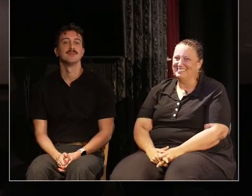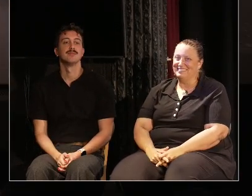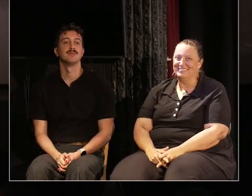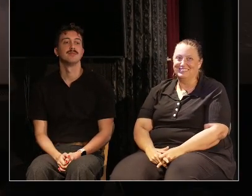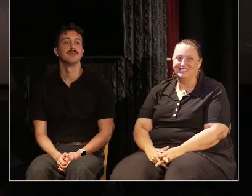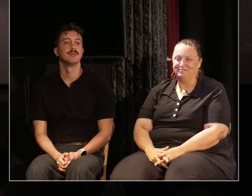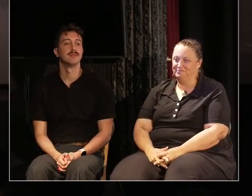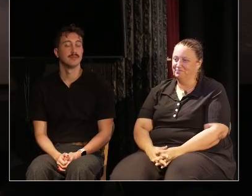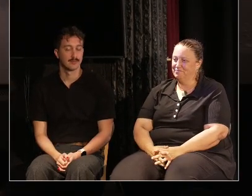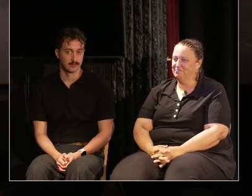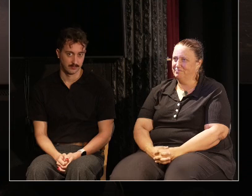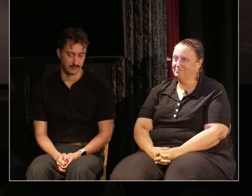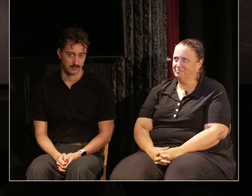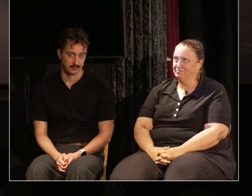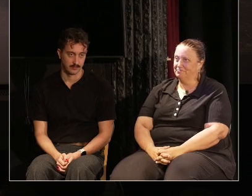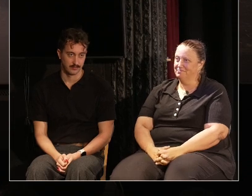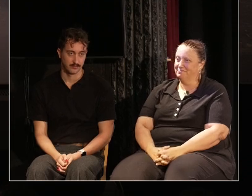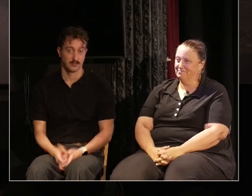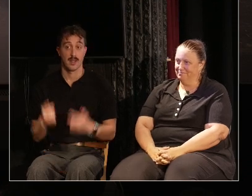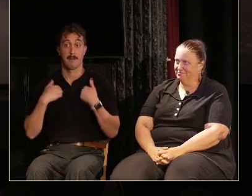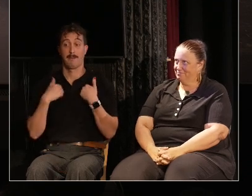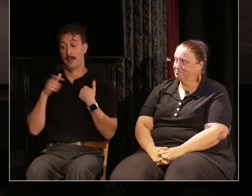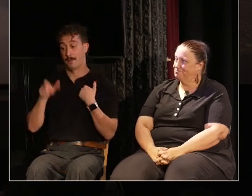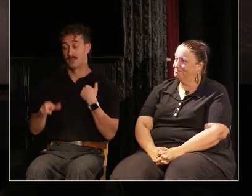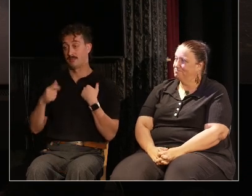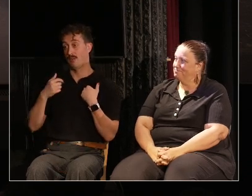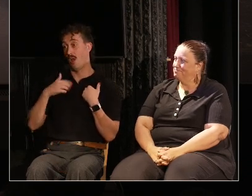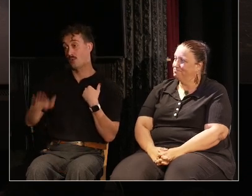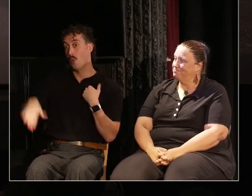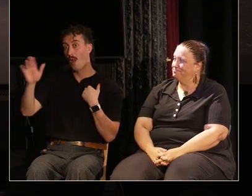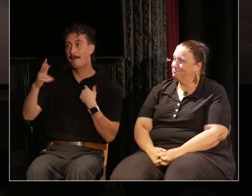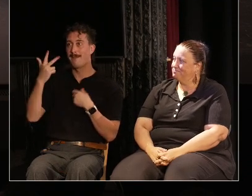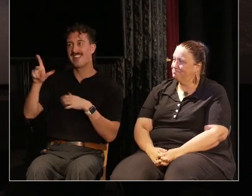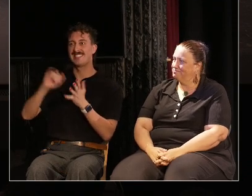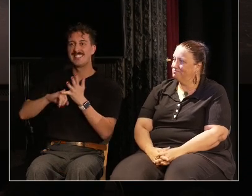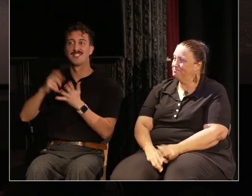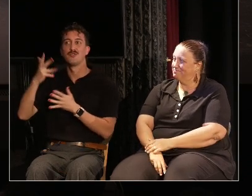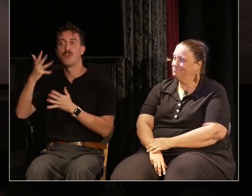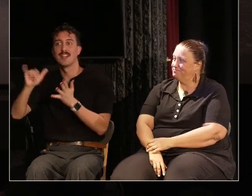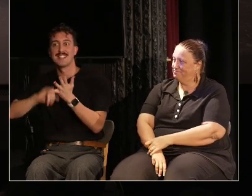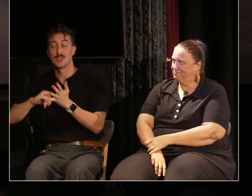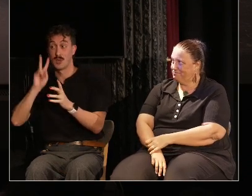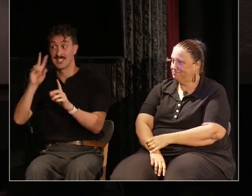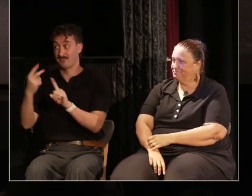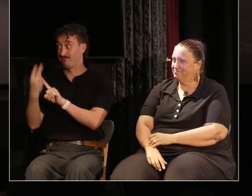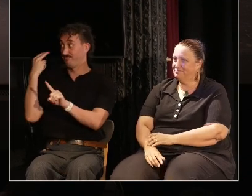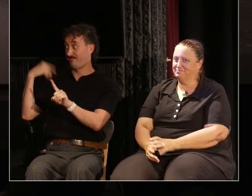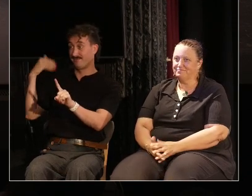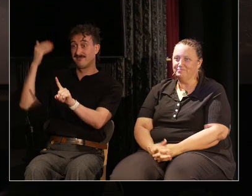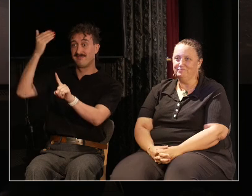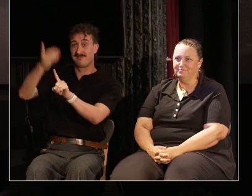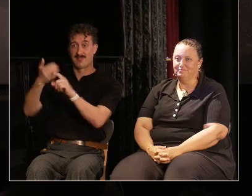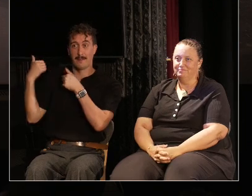I mean, gosh, as someone who, grew up in the 80s and 90s and to see how far we've come, the idea that Australia